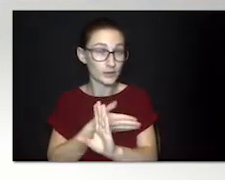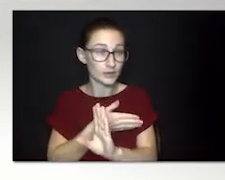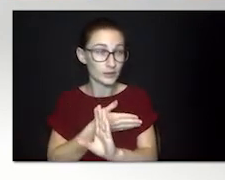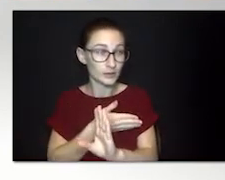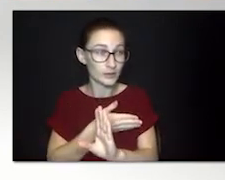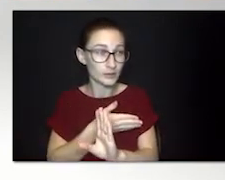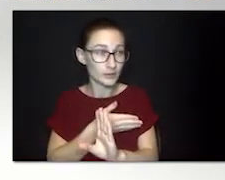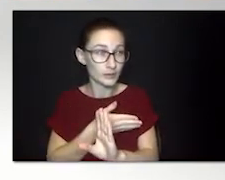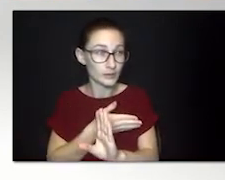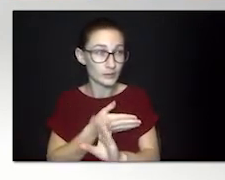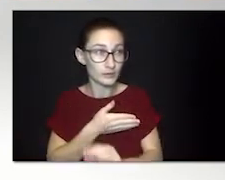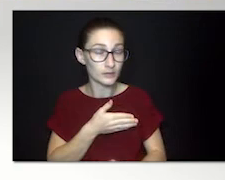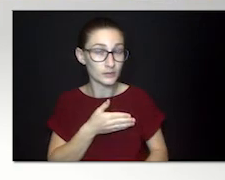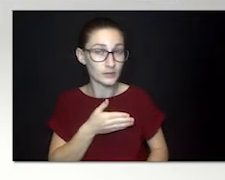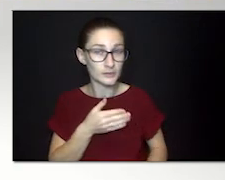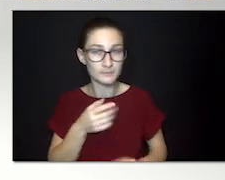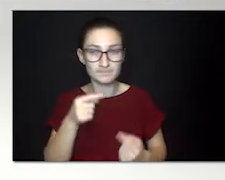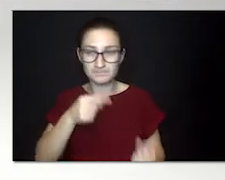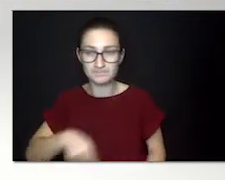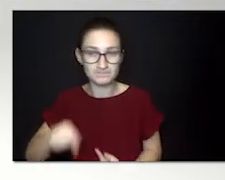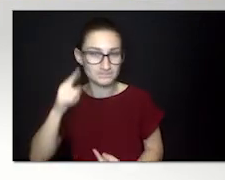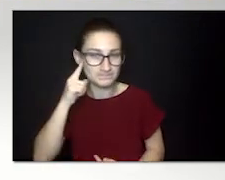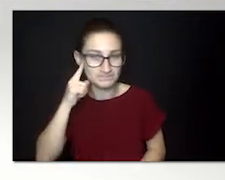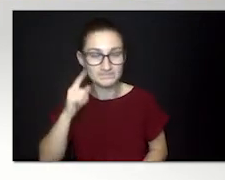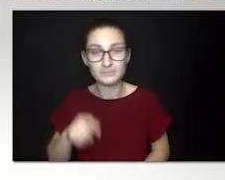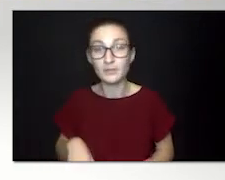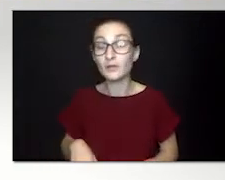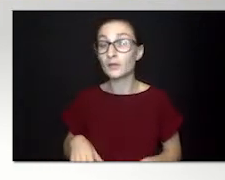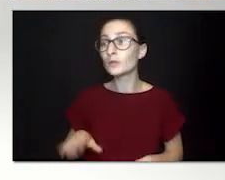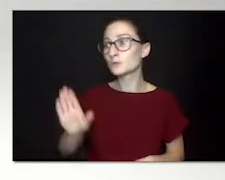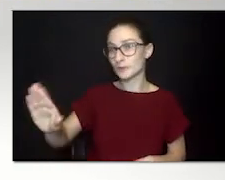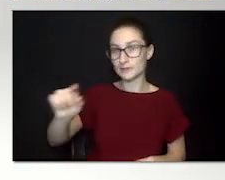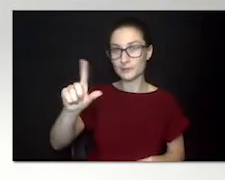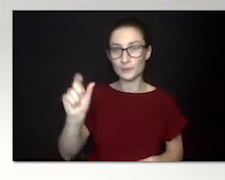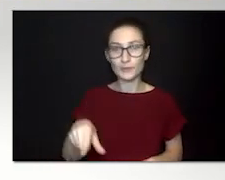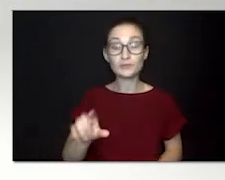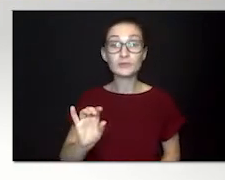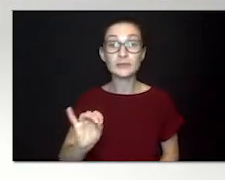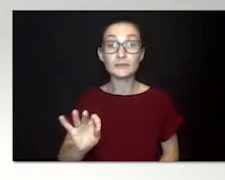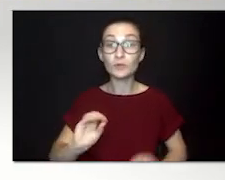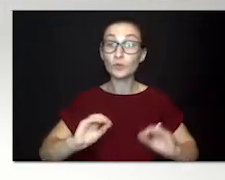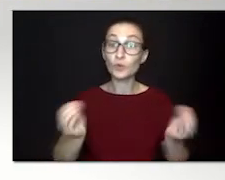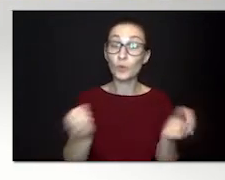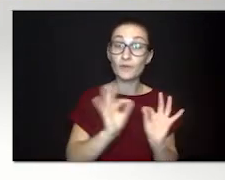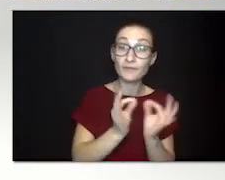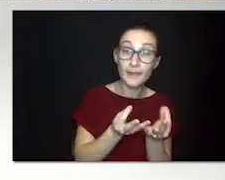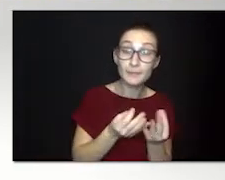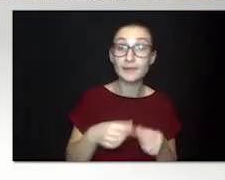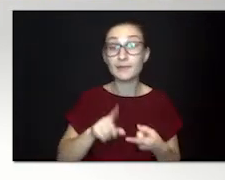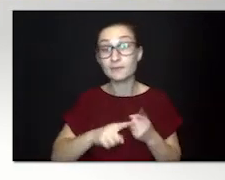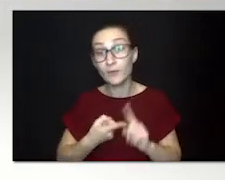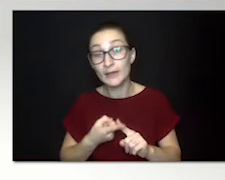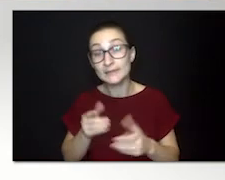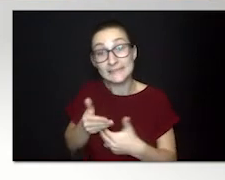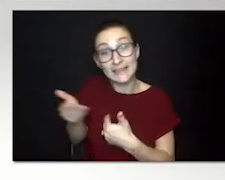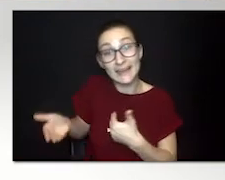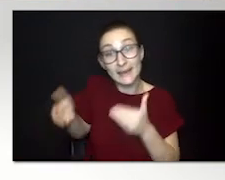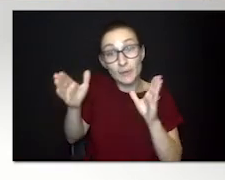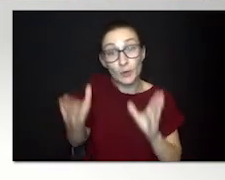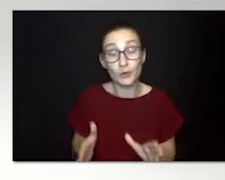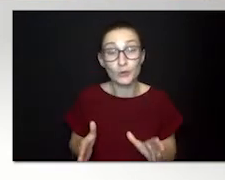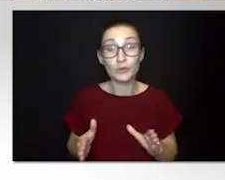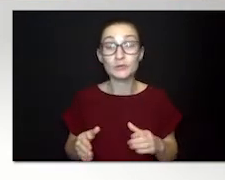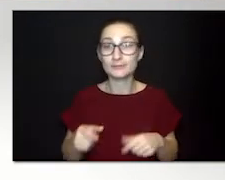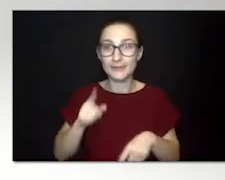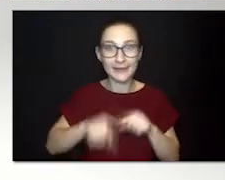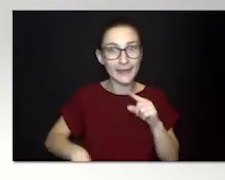court appoint professionals? Absolutely. So the question is, what happens if there are no family, friends, neighbors, anyone who is